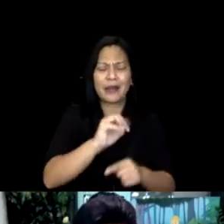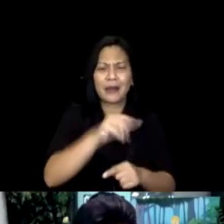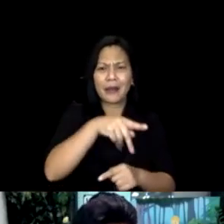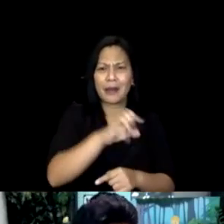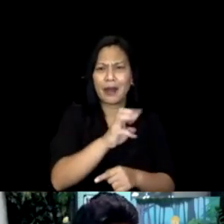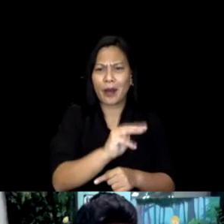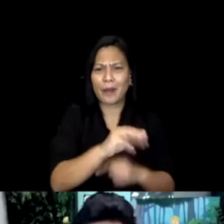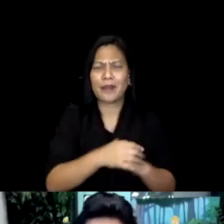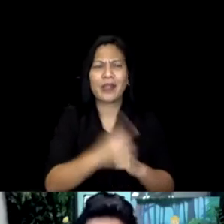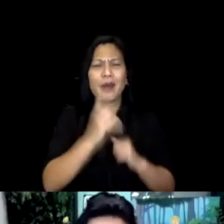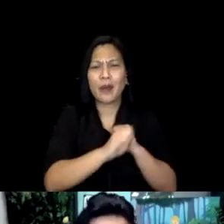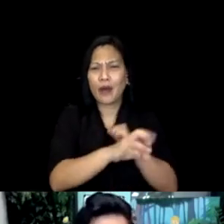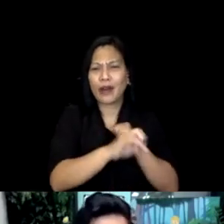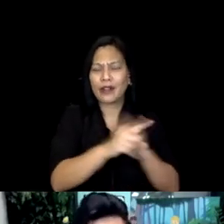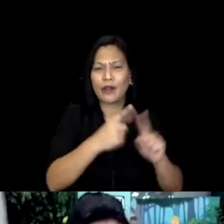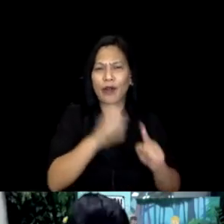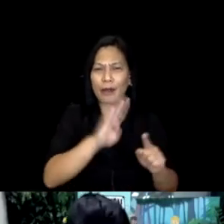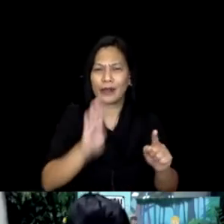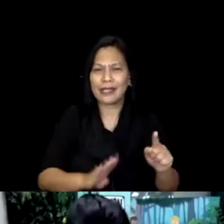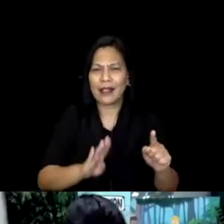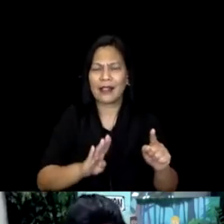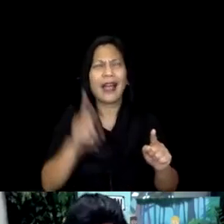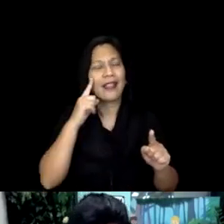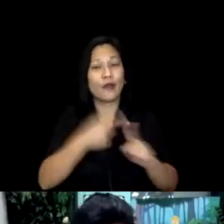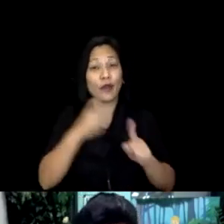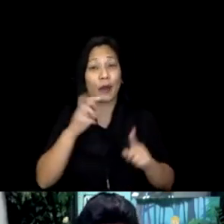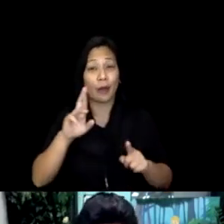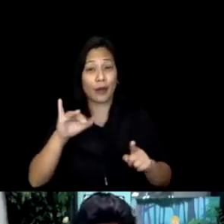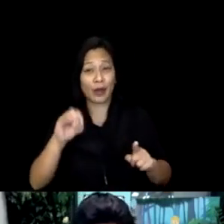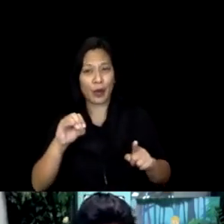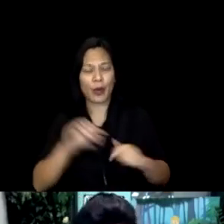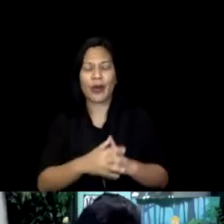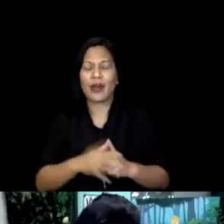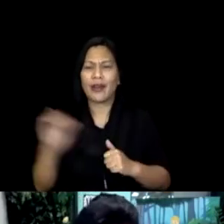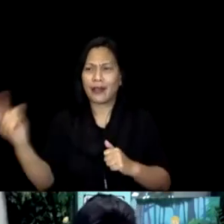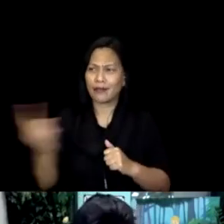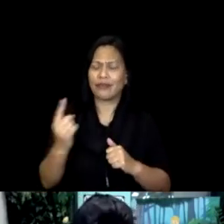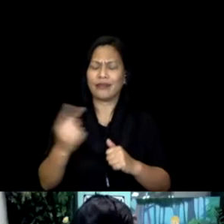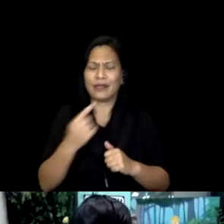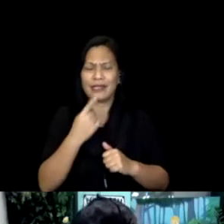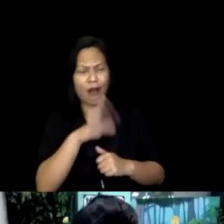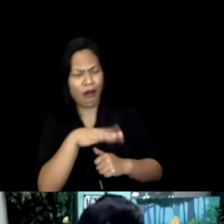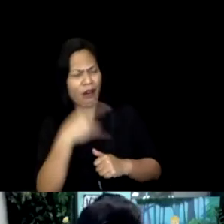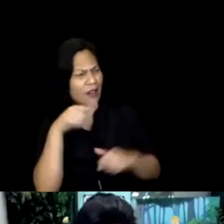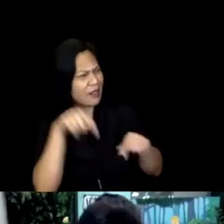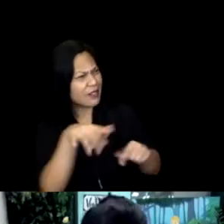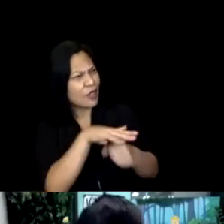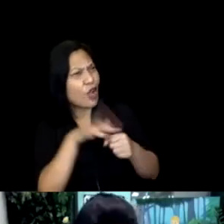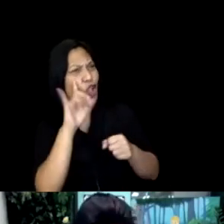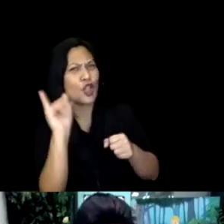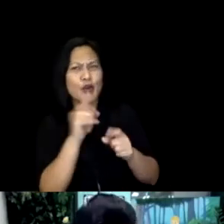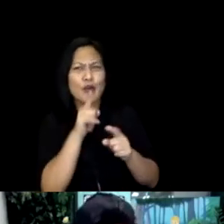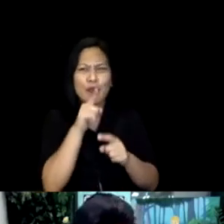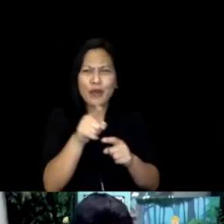broadcaster from Brazil came, they were from Rio, and they said, "Oh my God, this place looks like it's Rio. It's got